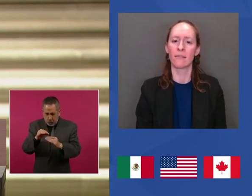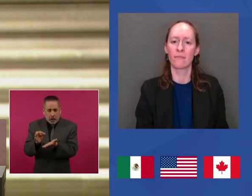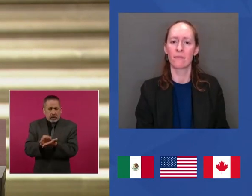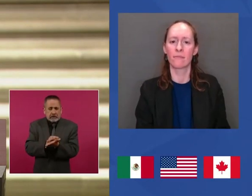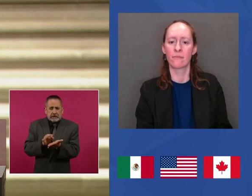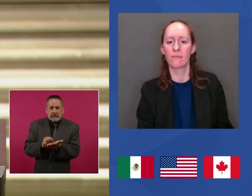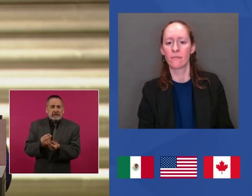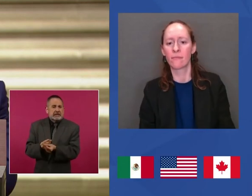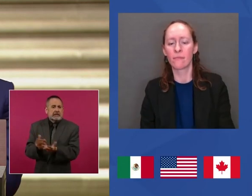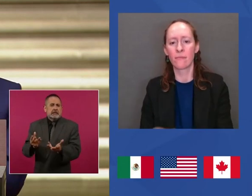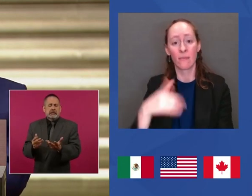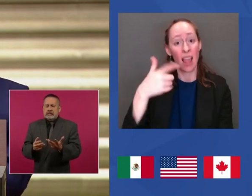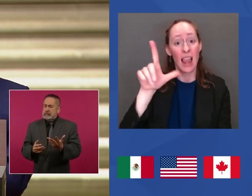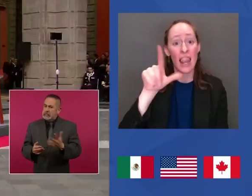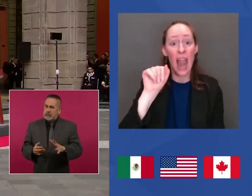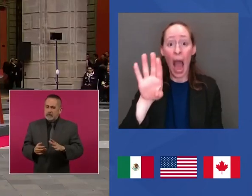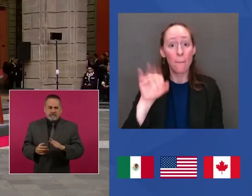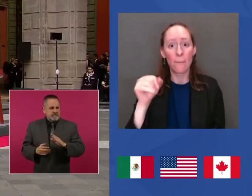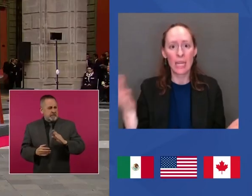and we are